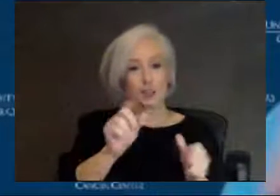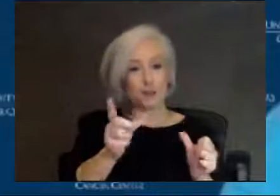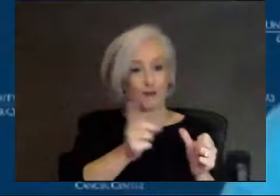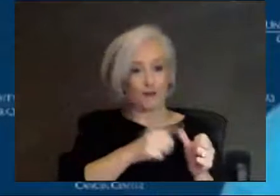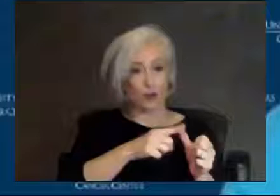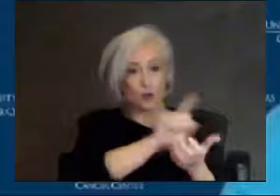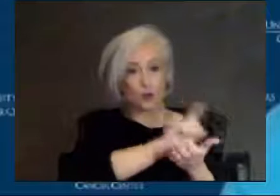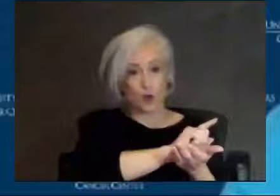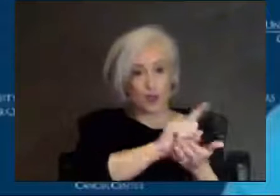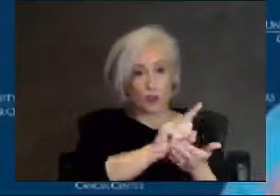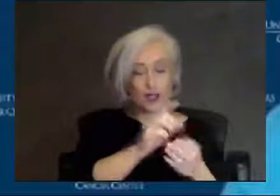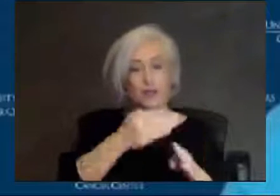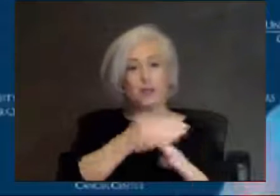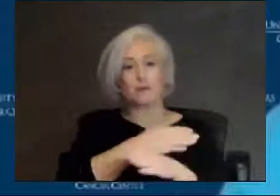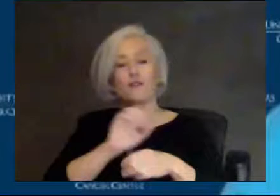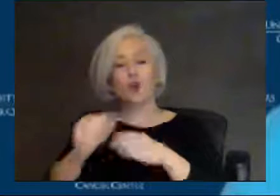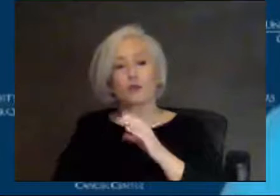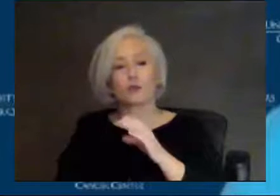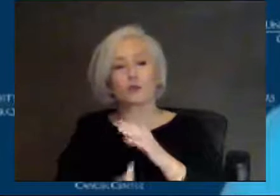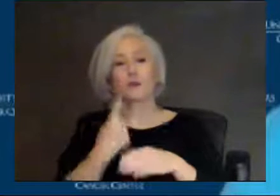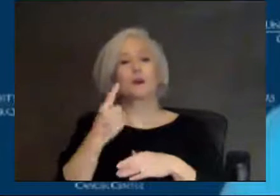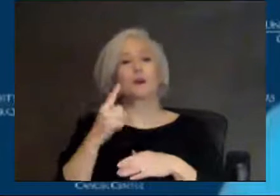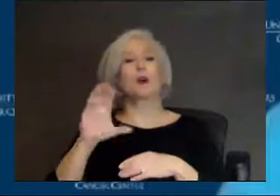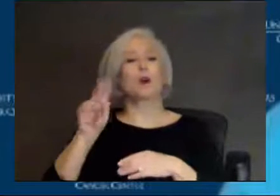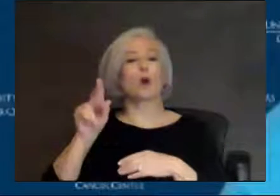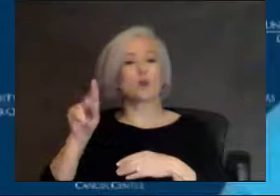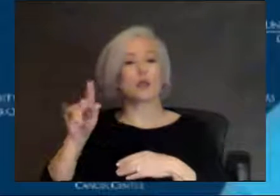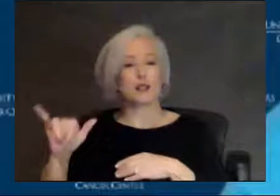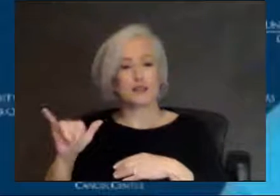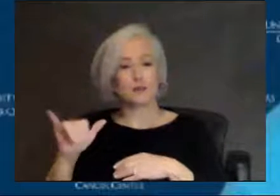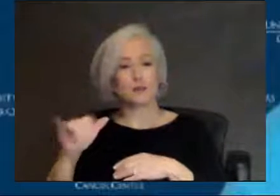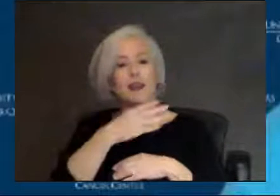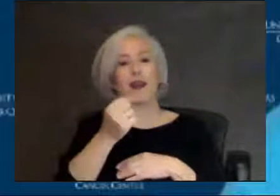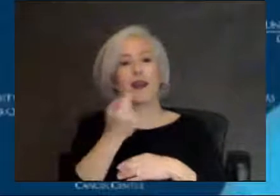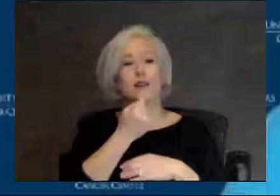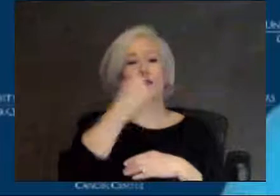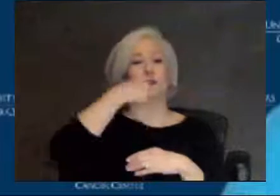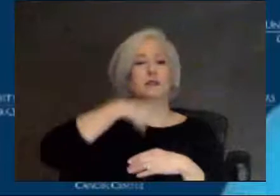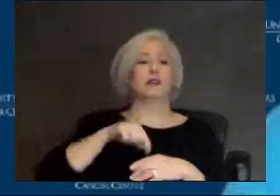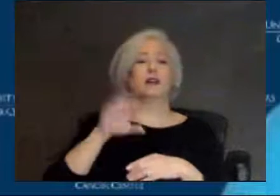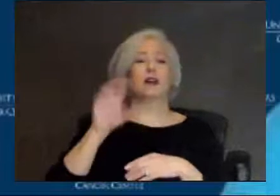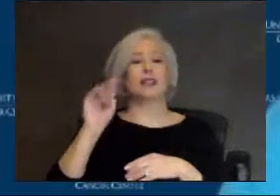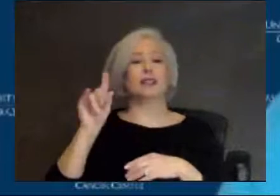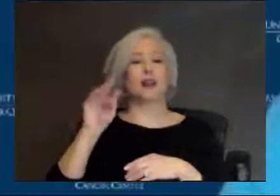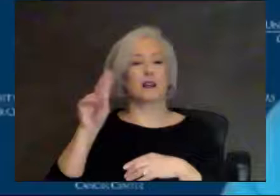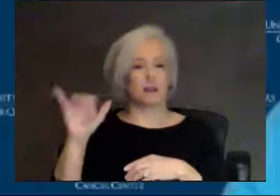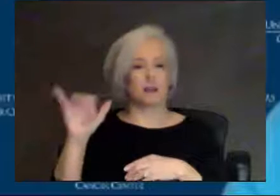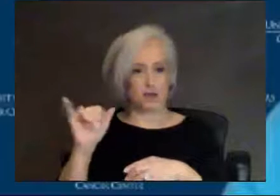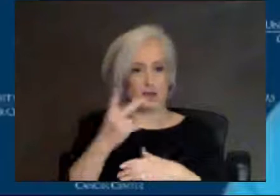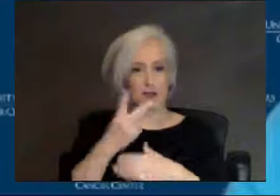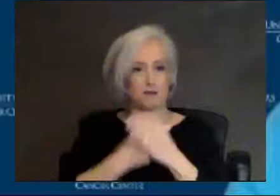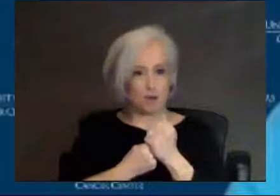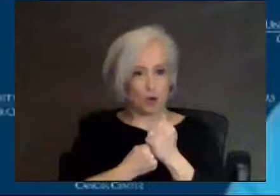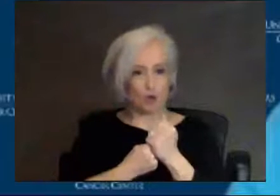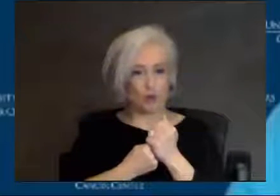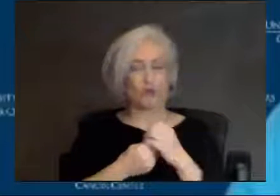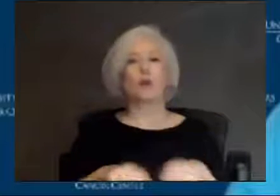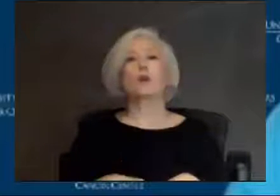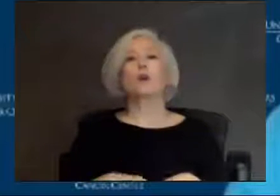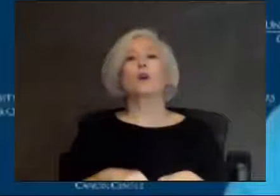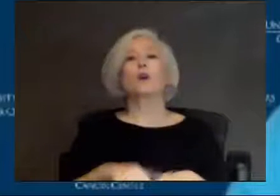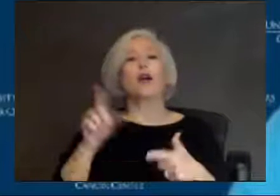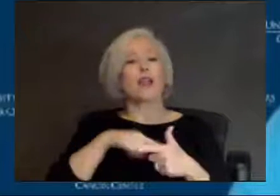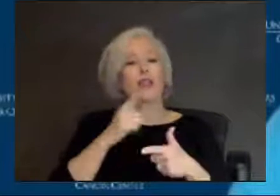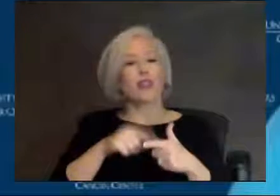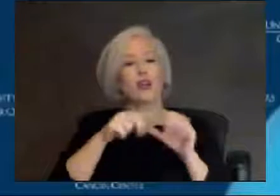so he was scheduled for a colonoscopy and an endoscopy. And then she sent him for a CT